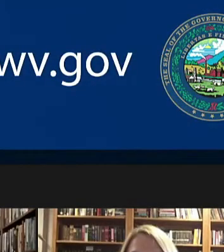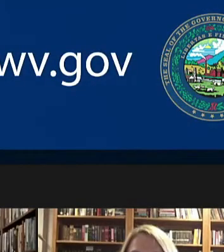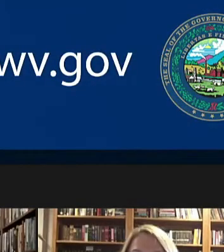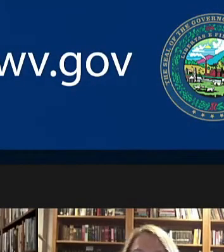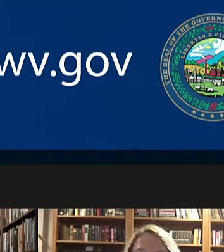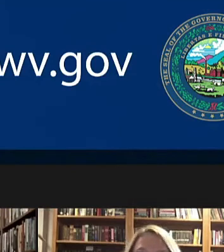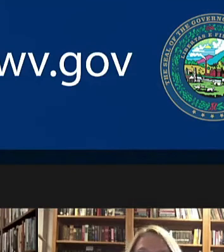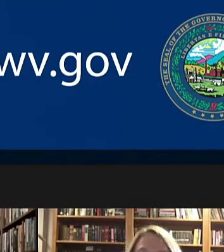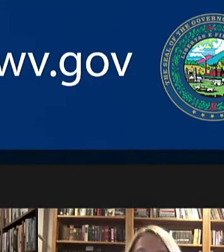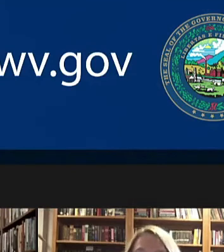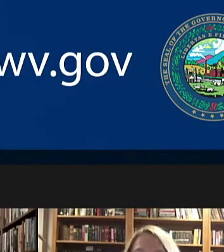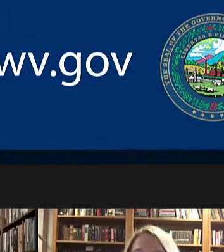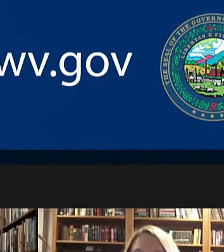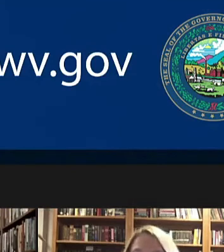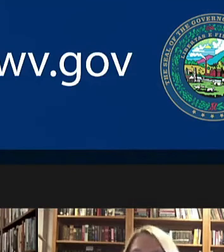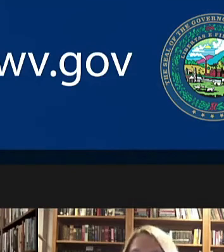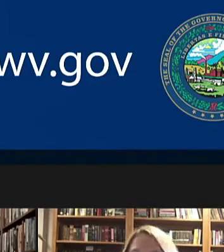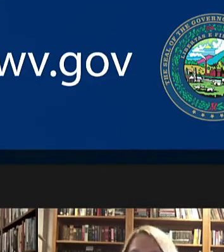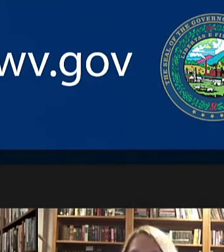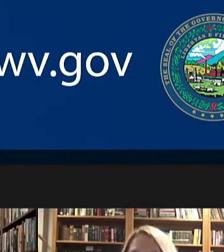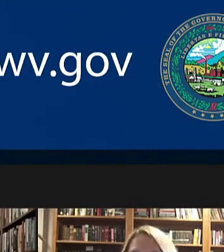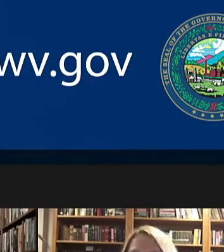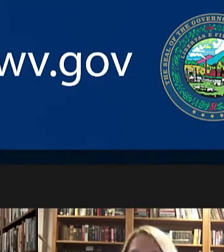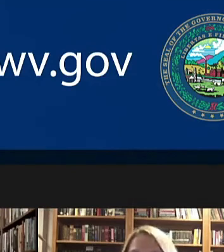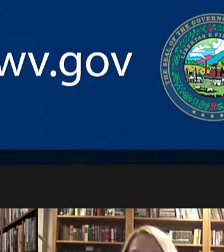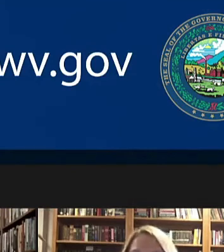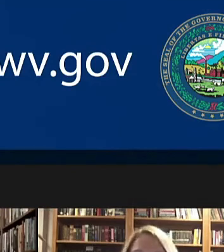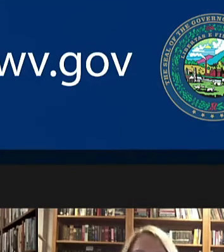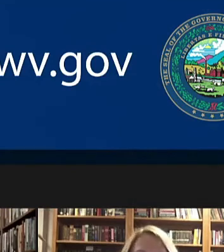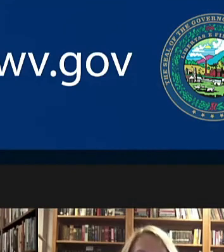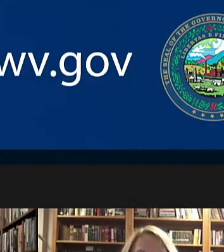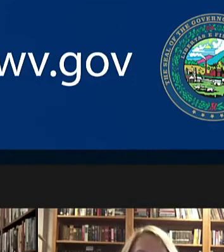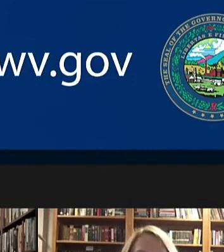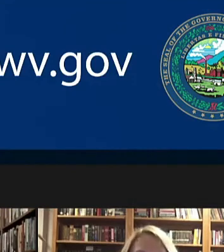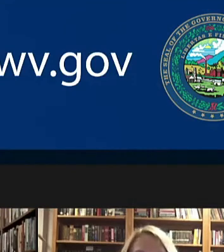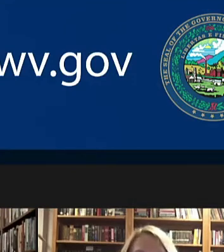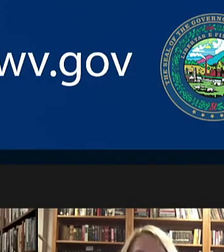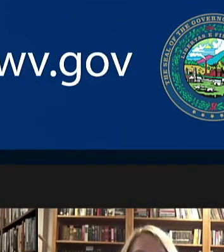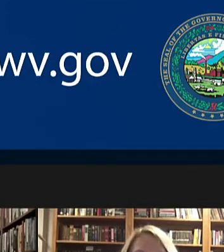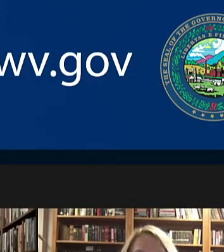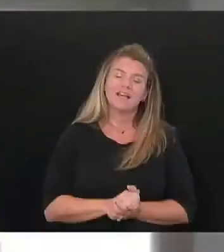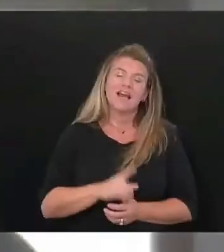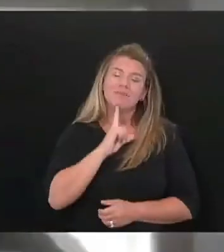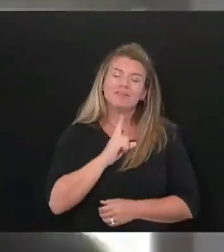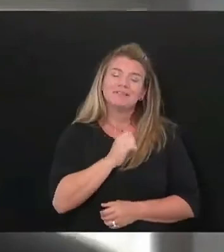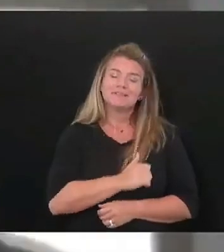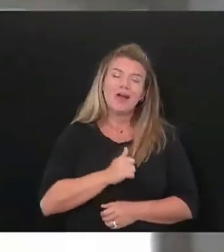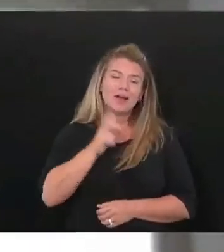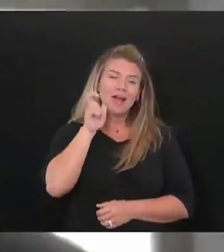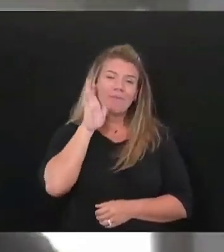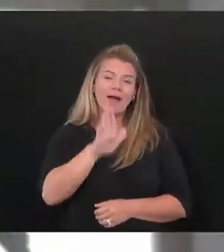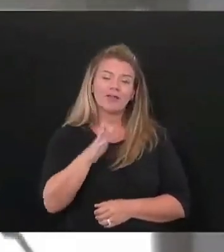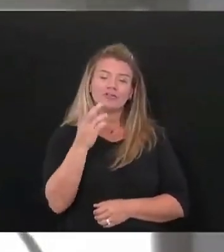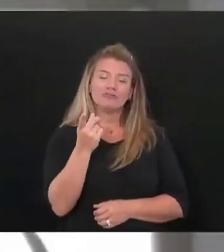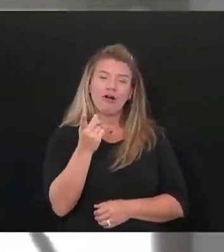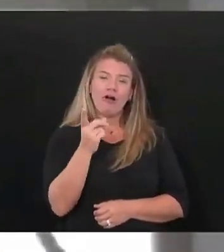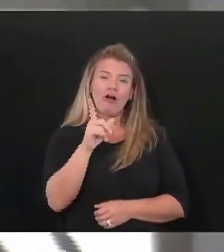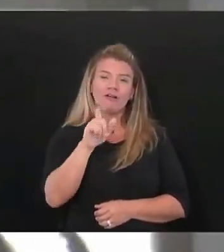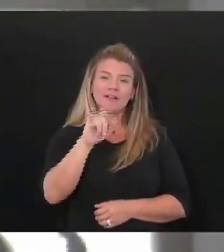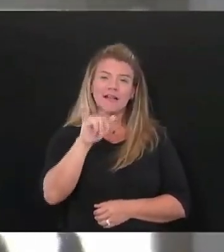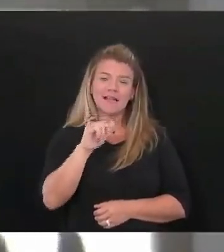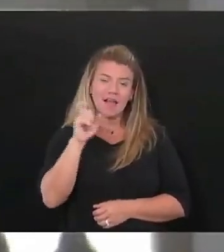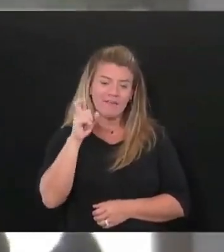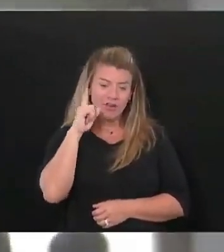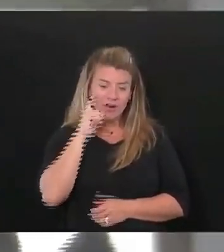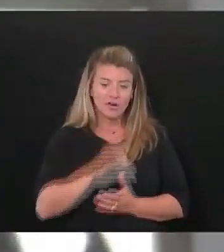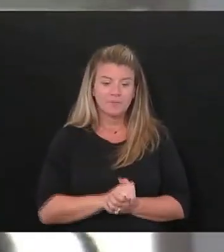All right, thank you, Taylor. Next, we'll go to Paul Mullen with WCBC. Sorry to hear about Lily, Governor. Good afternoon, everyone. You